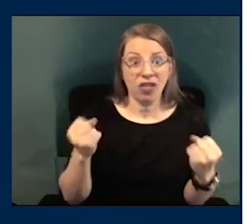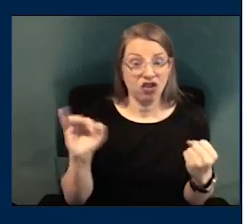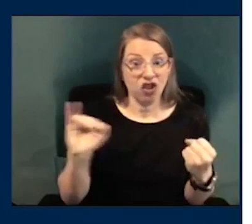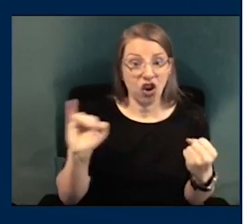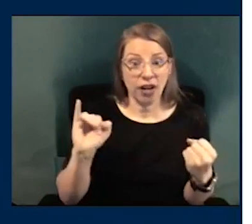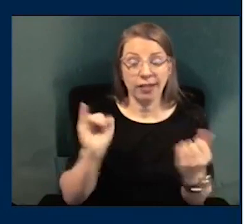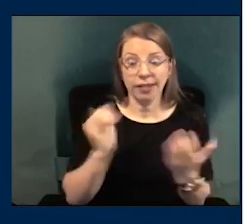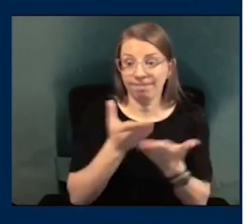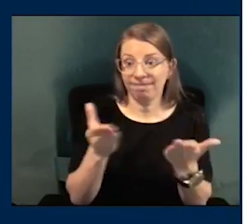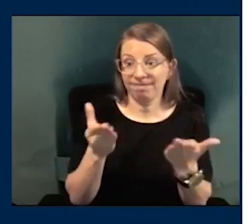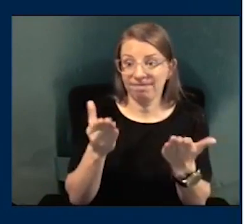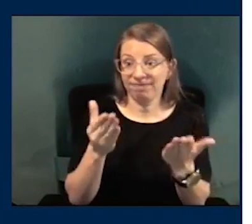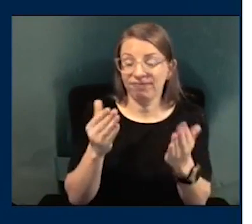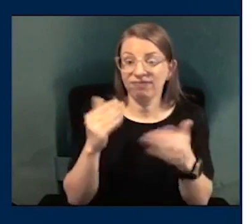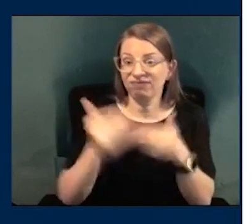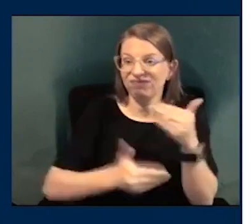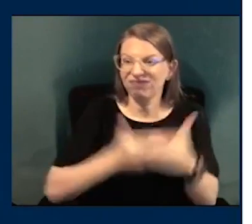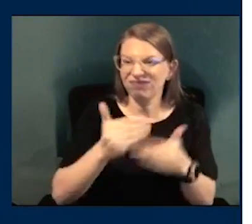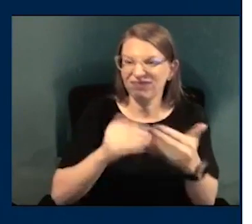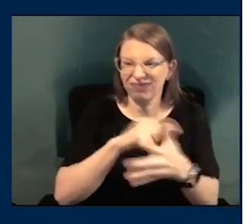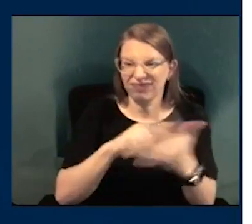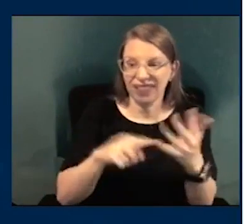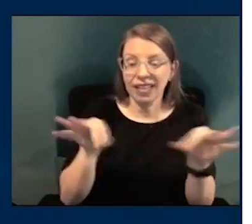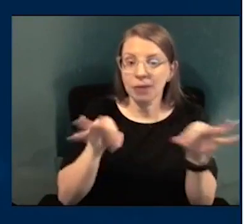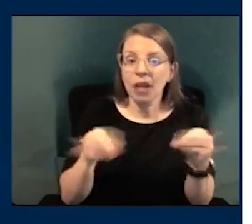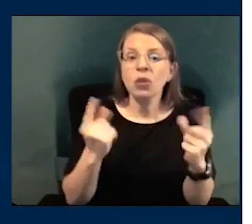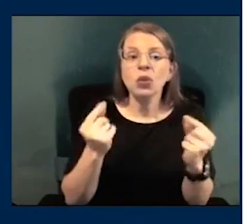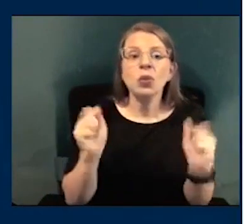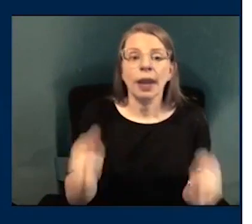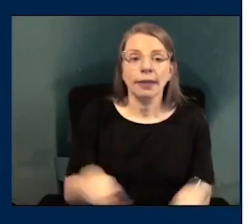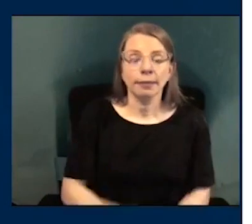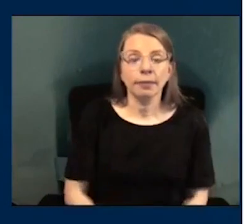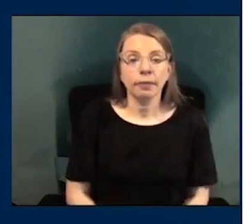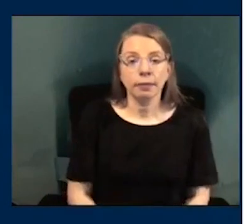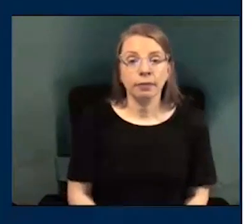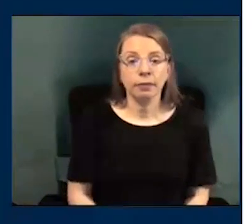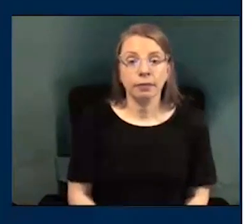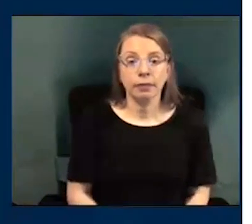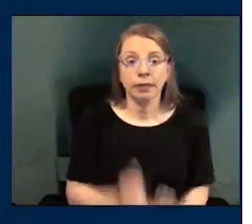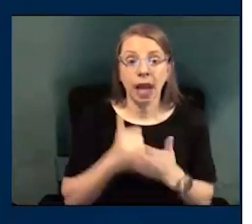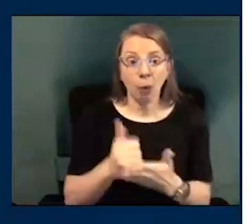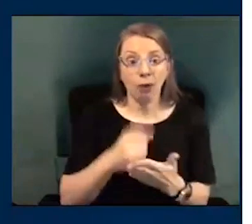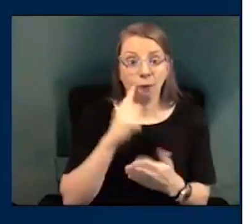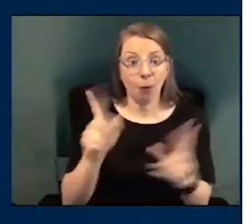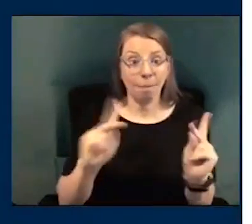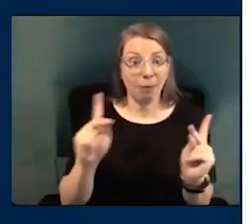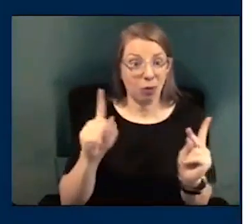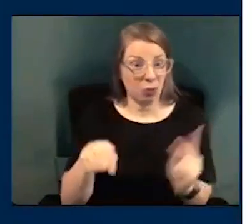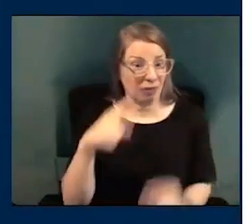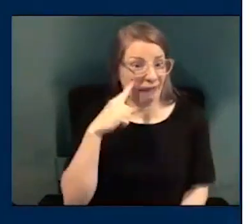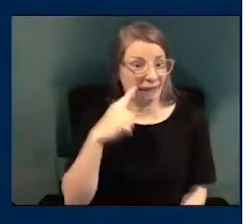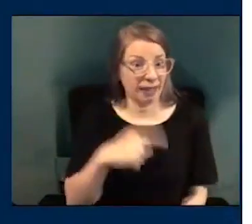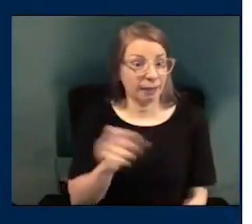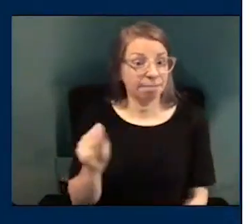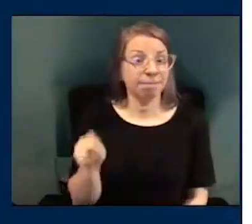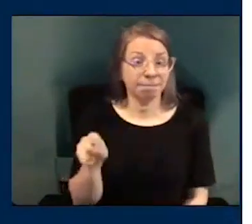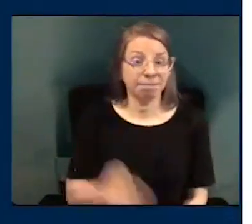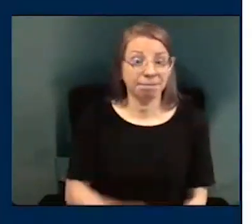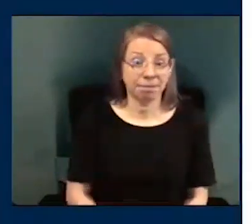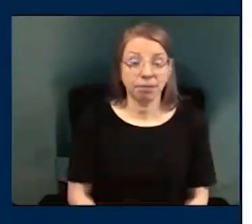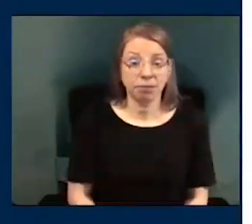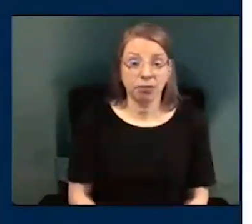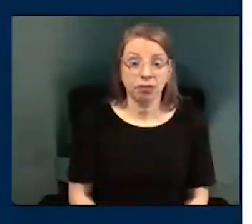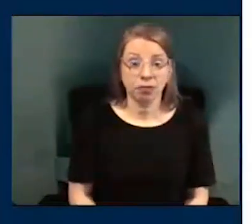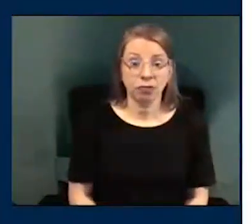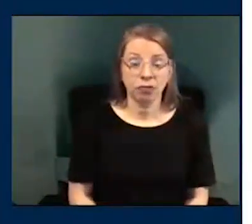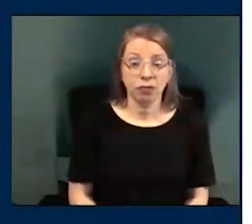walk through and gives you some ideas about what you can do. Has that been helpful to folks, do you think? I think so. We've really helped this in just our campaigns